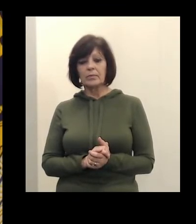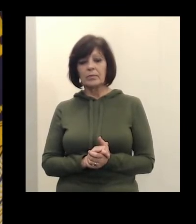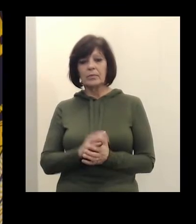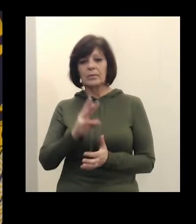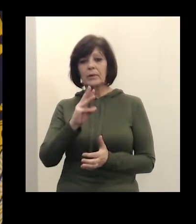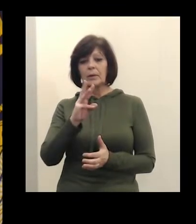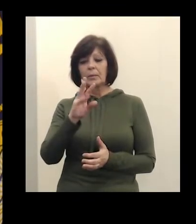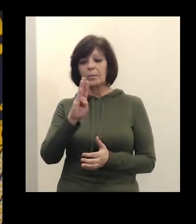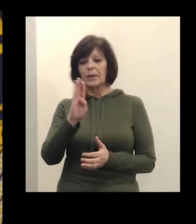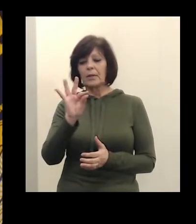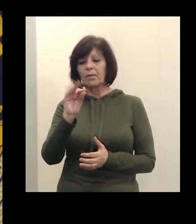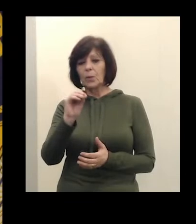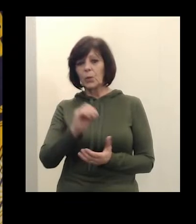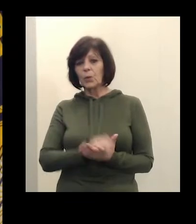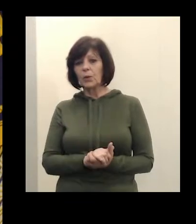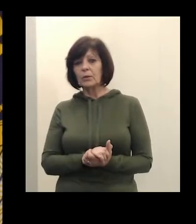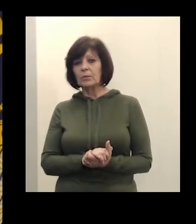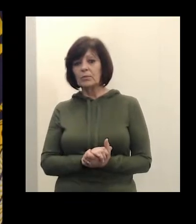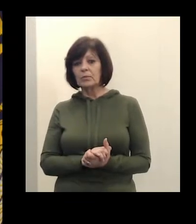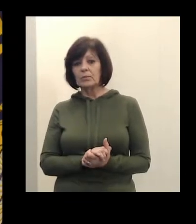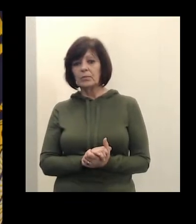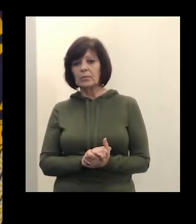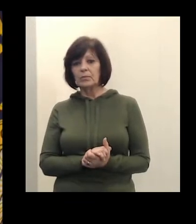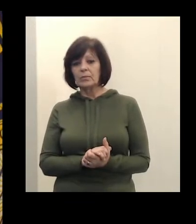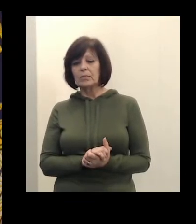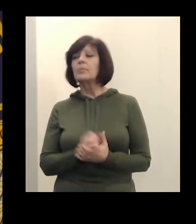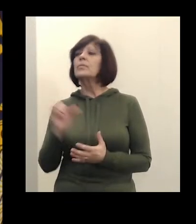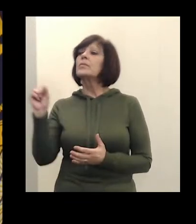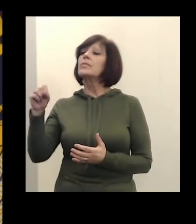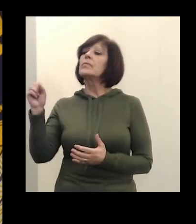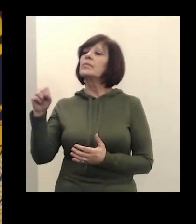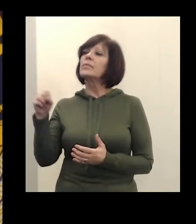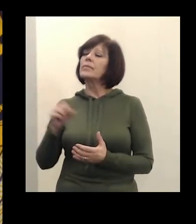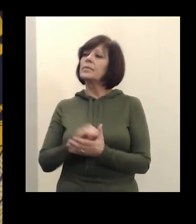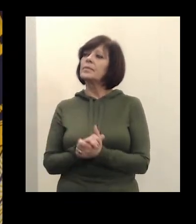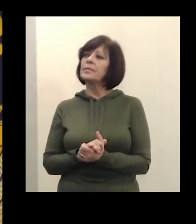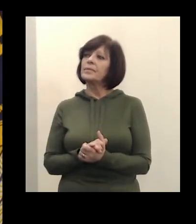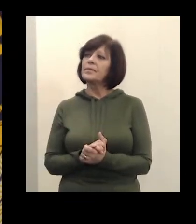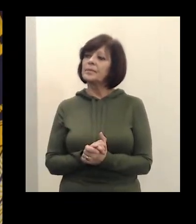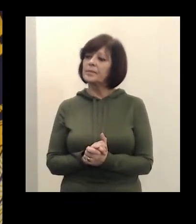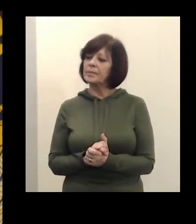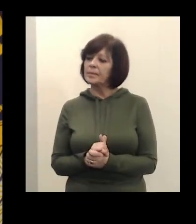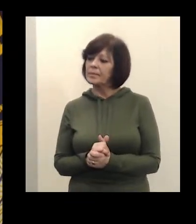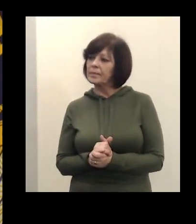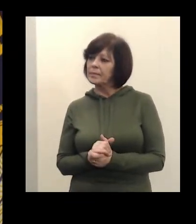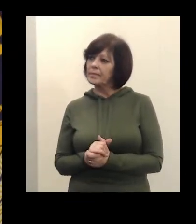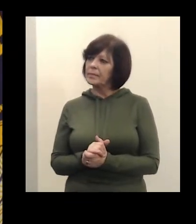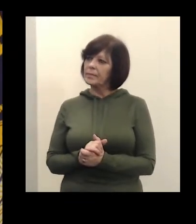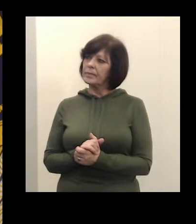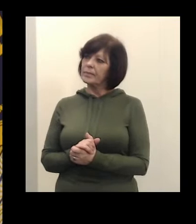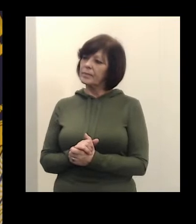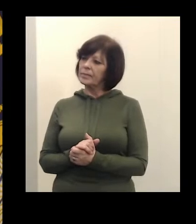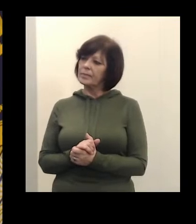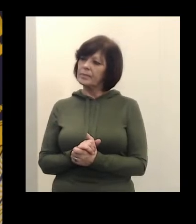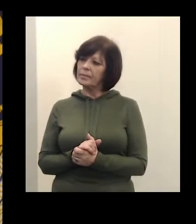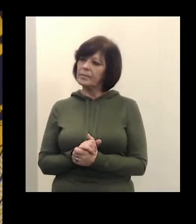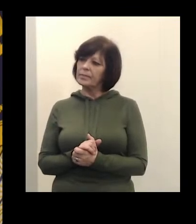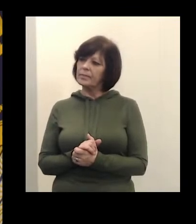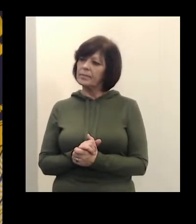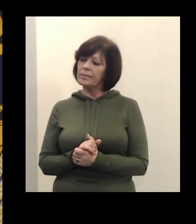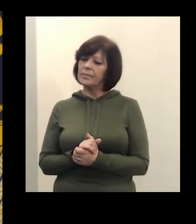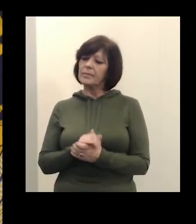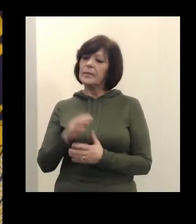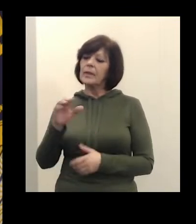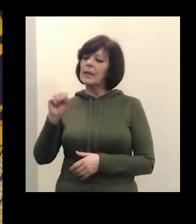WBFO Radio? Yes, Mark, Mike Desmond. Hi, Michael, go ahead. The Seneca Nation is